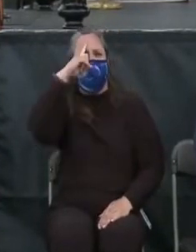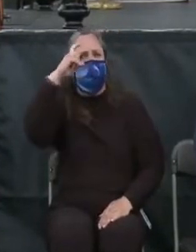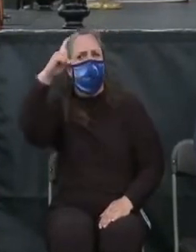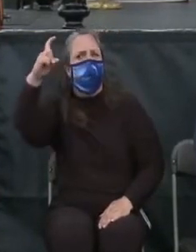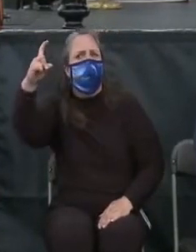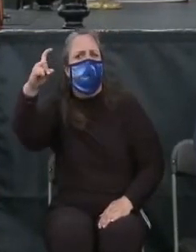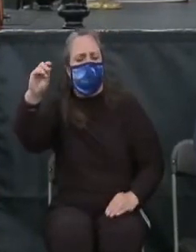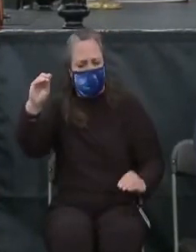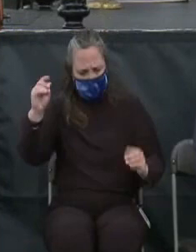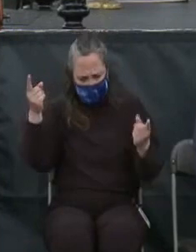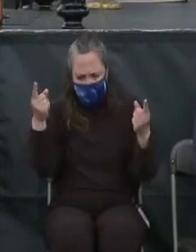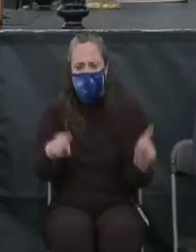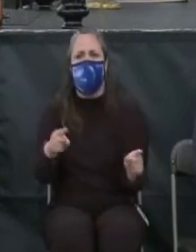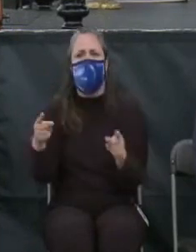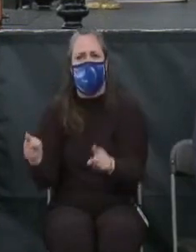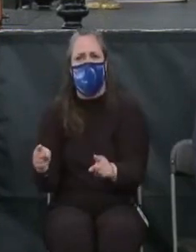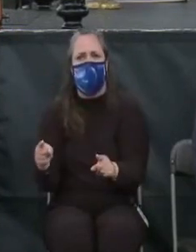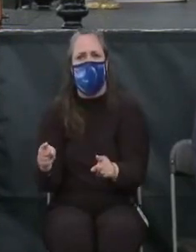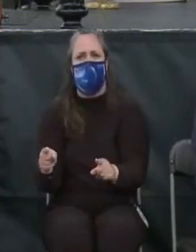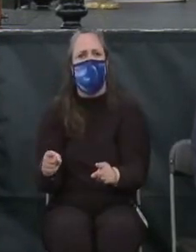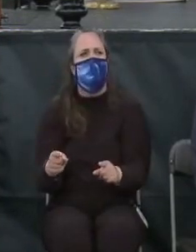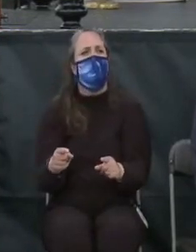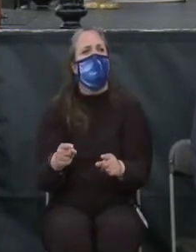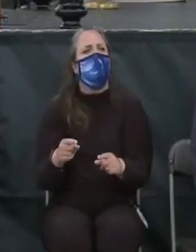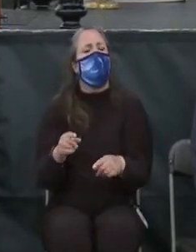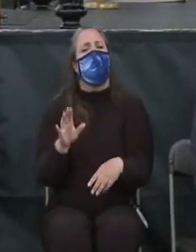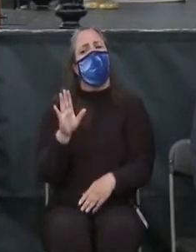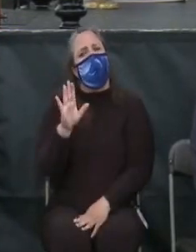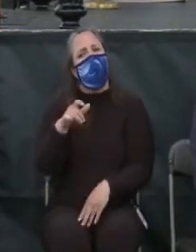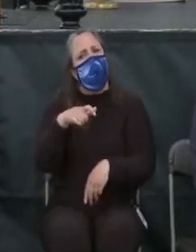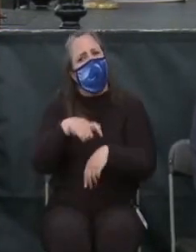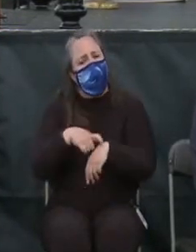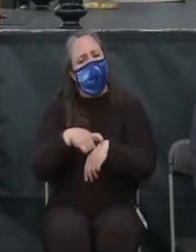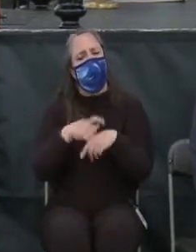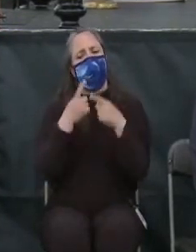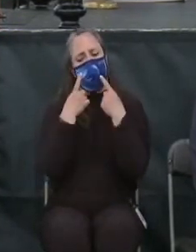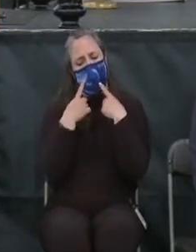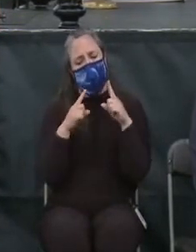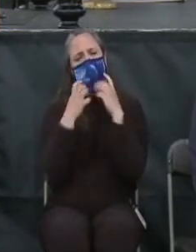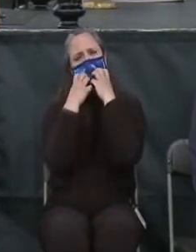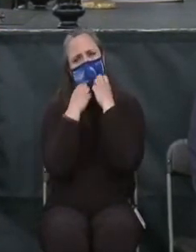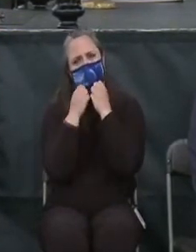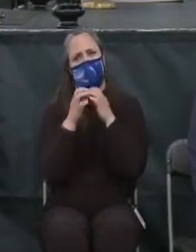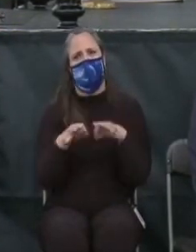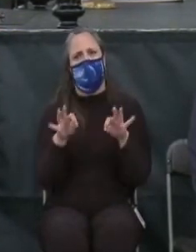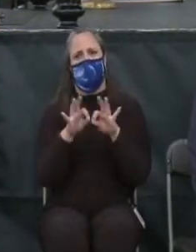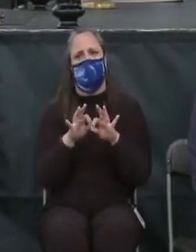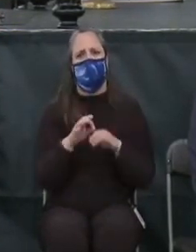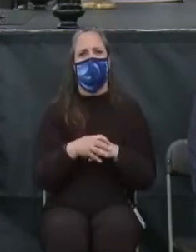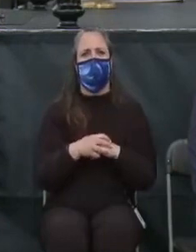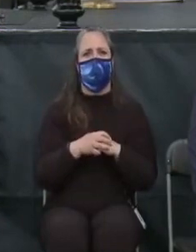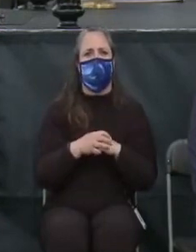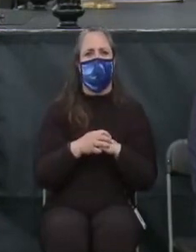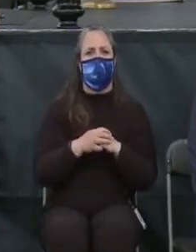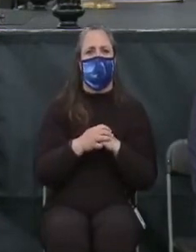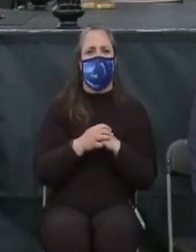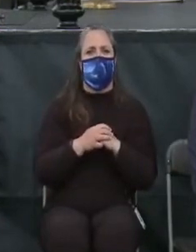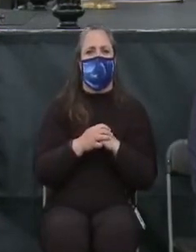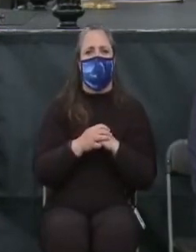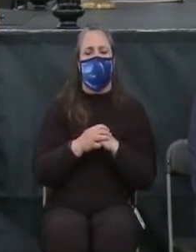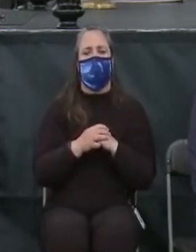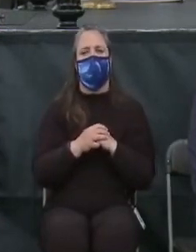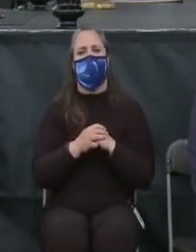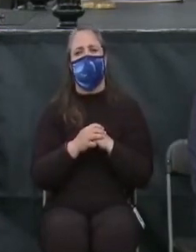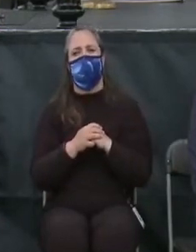into existence. Believe me, it's worked plenty of times for me. I think I even accidentally manifested this speech in my dreams a